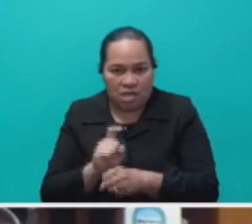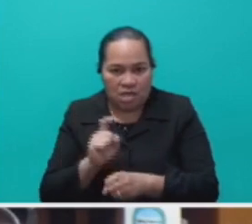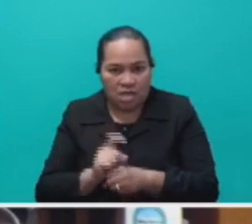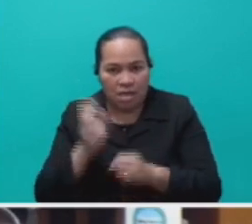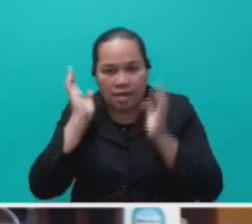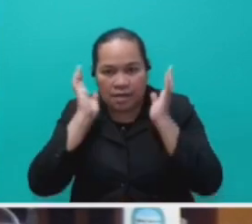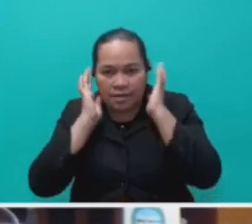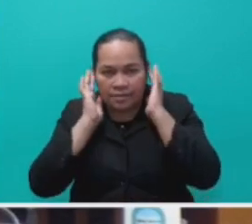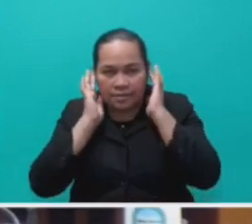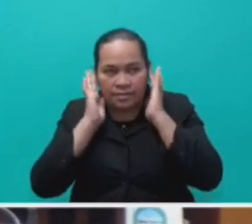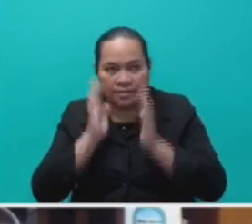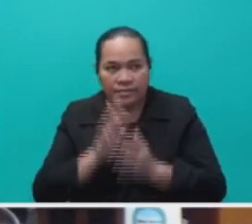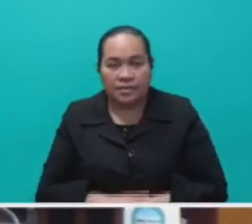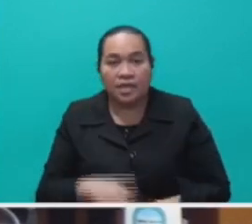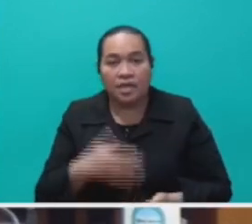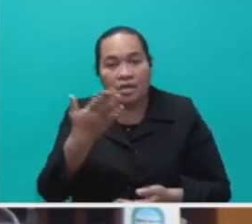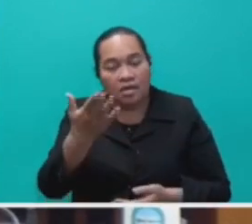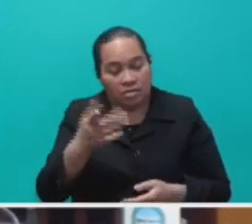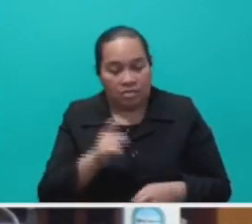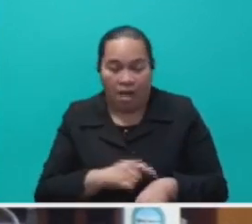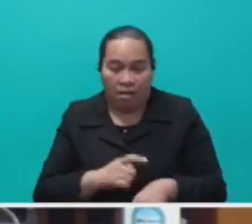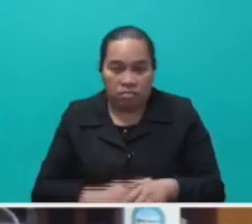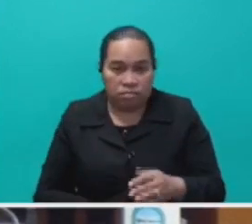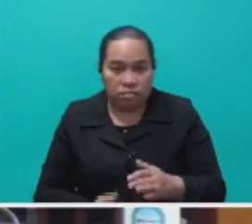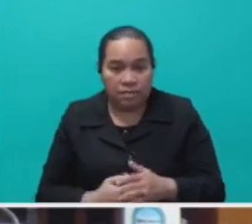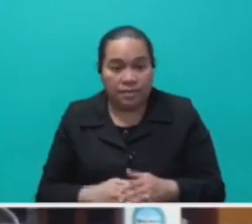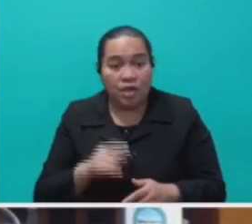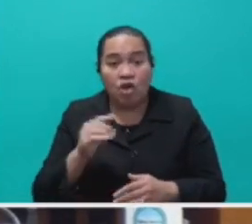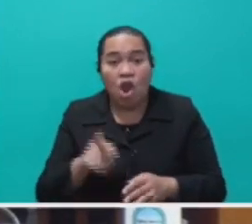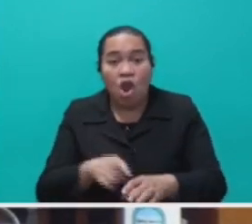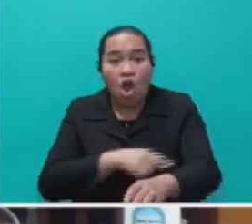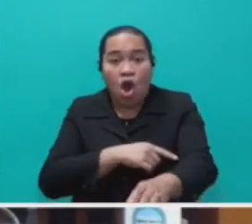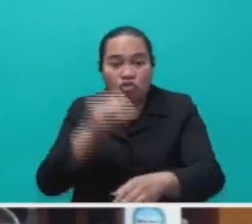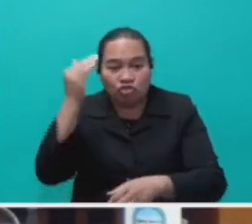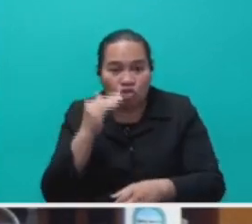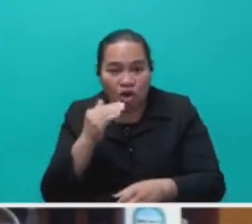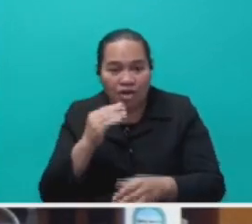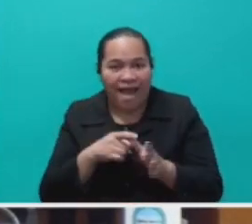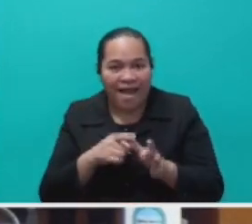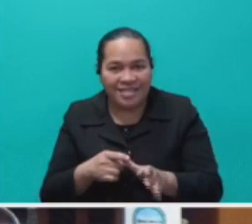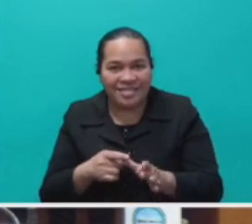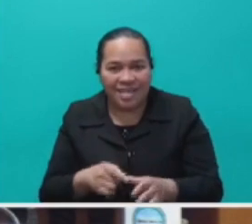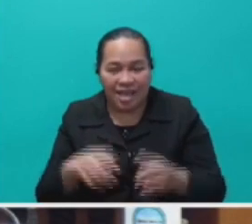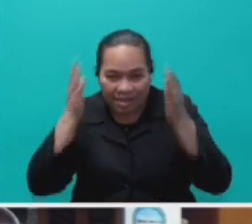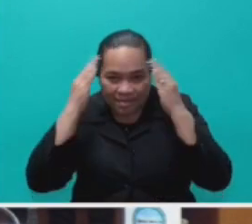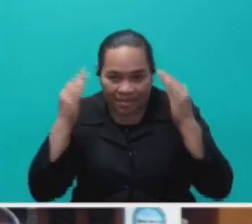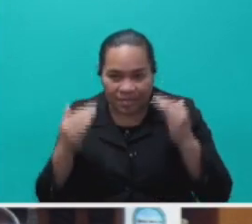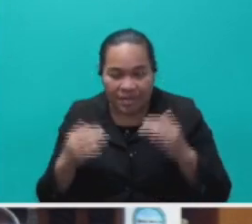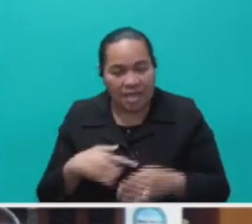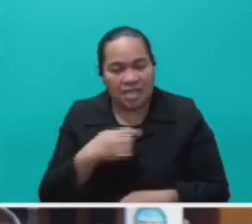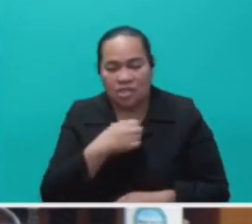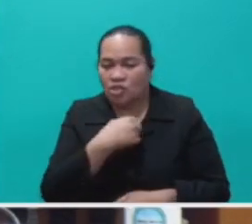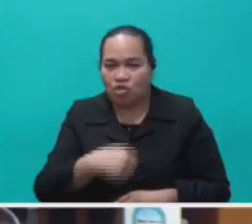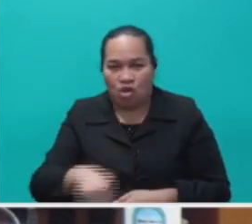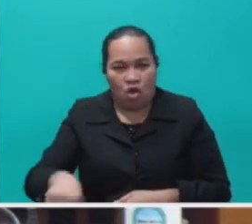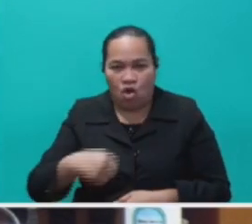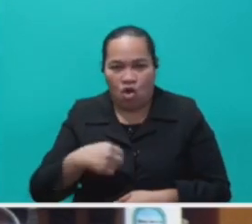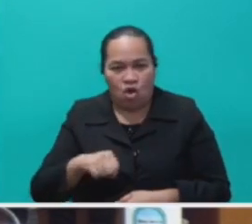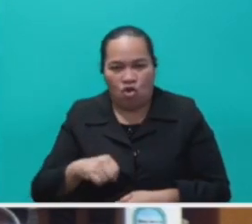you round off? Thank you, sir. The long and short answer to this, Mr. Speaker, is that there is no